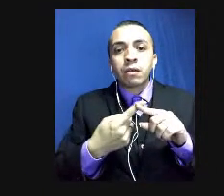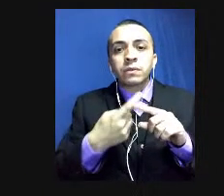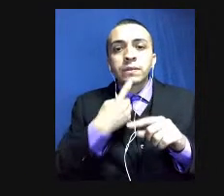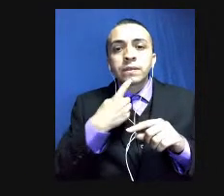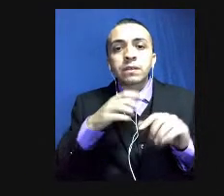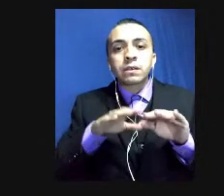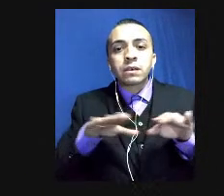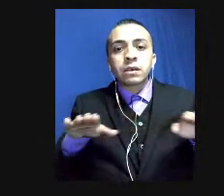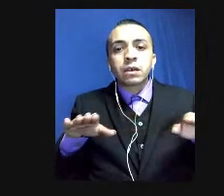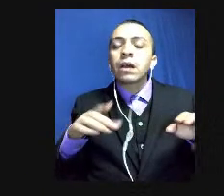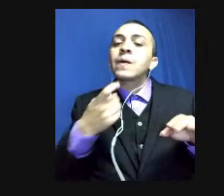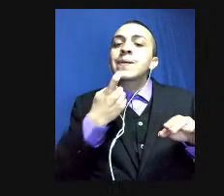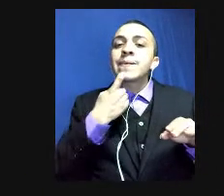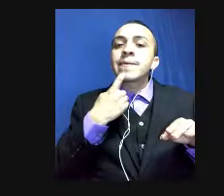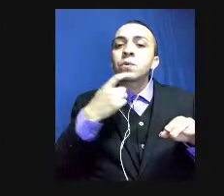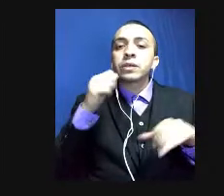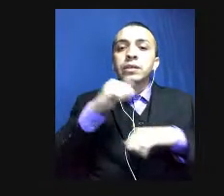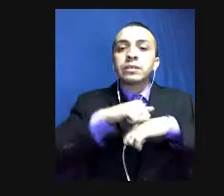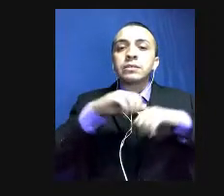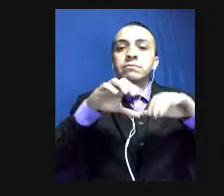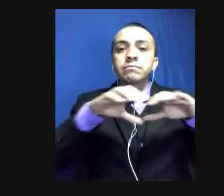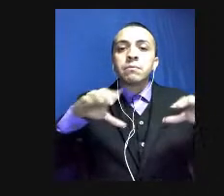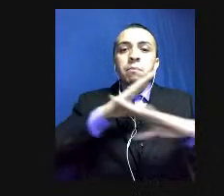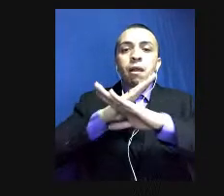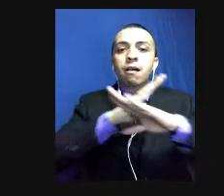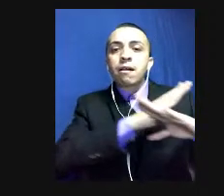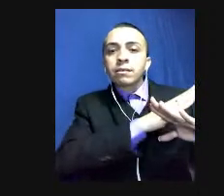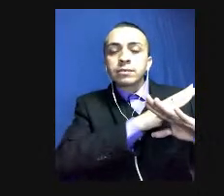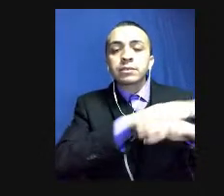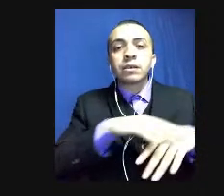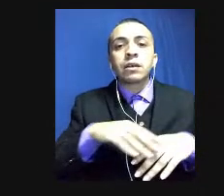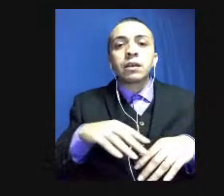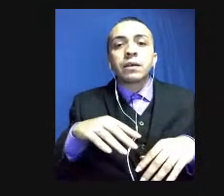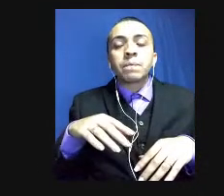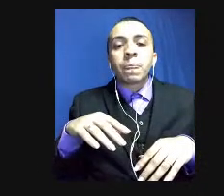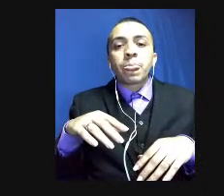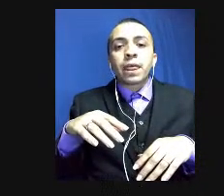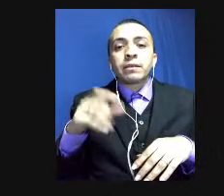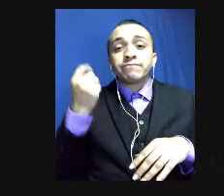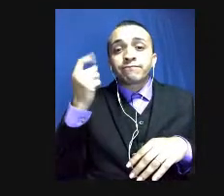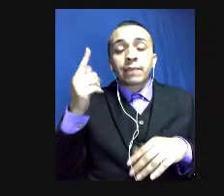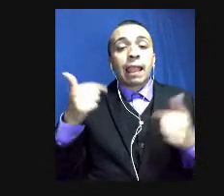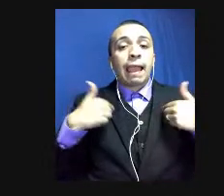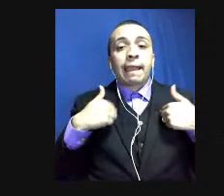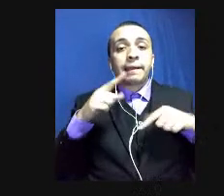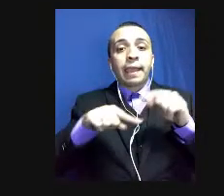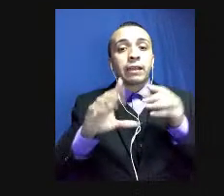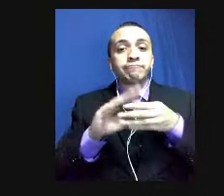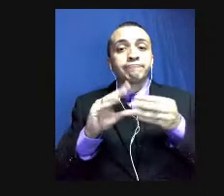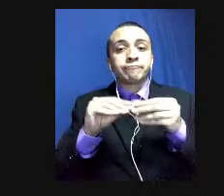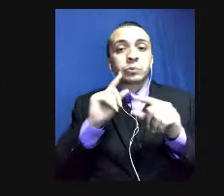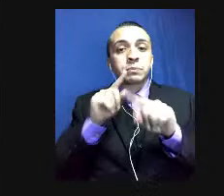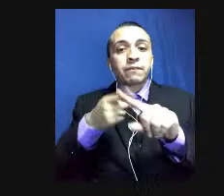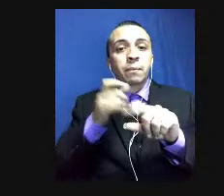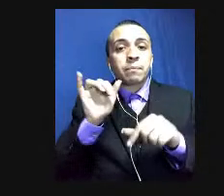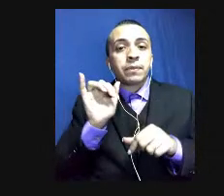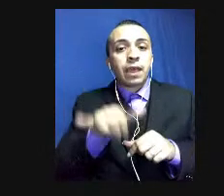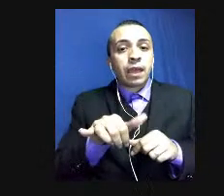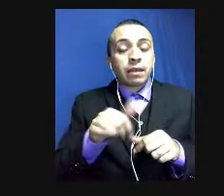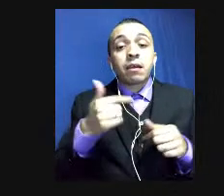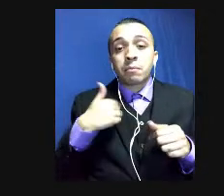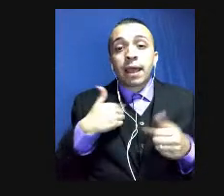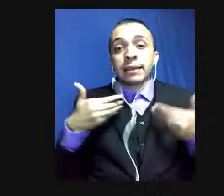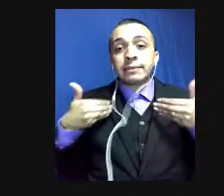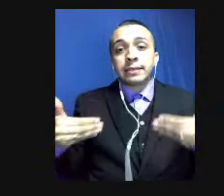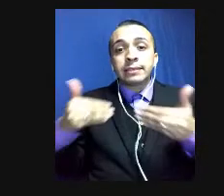roadblocks at Blue Heron Lane. That is a little bit out of my jurisdiction. However, I did some research and found out